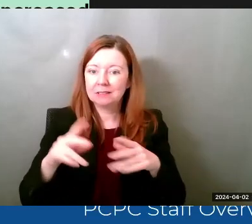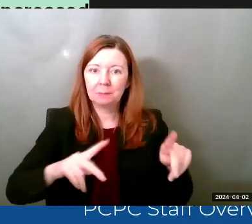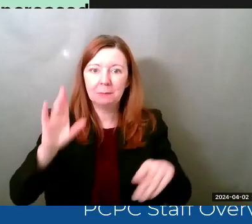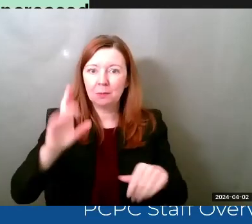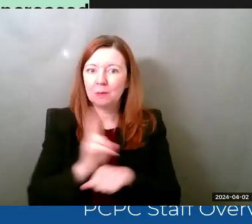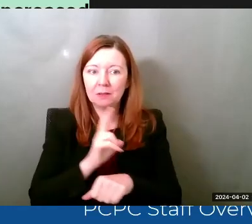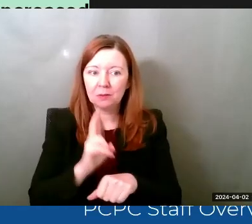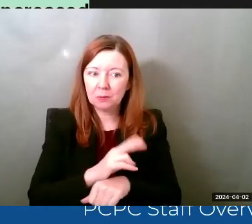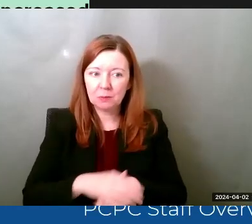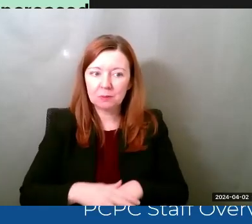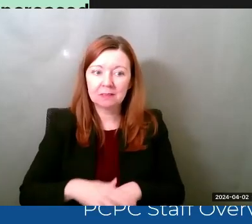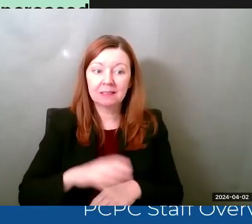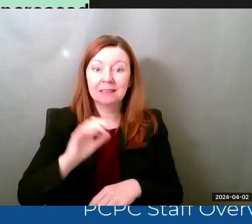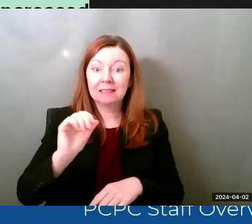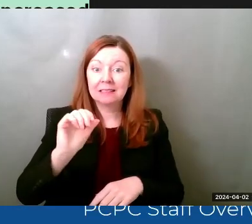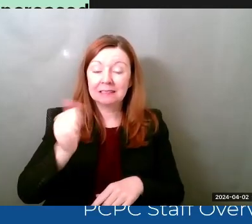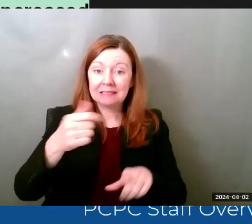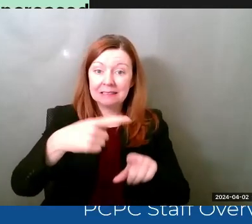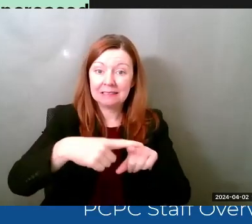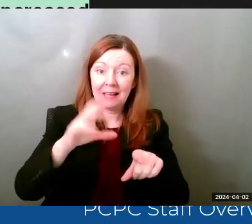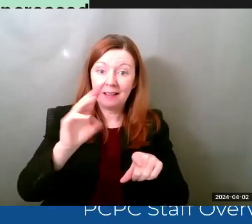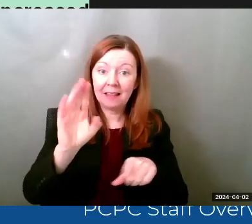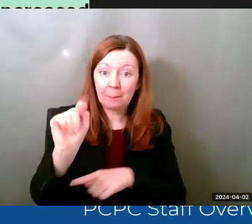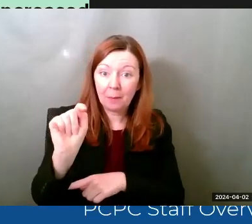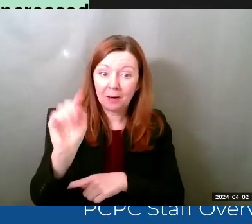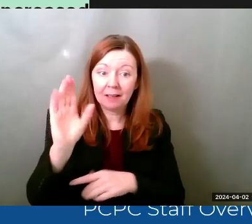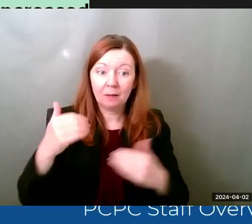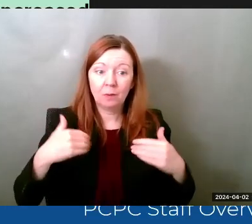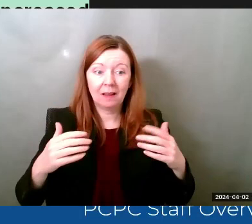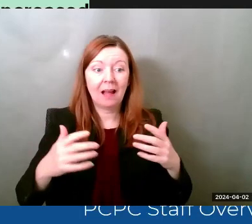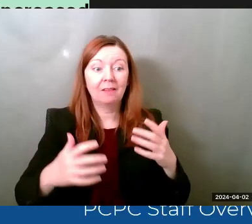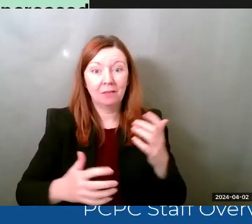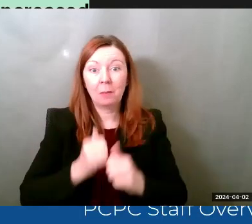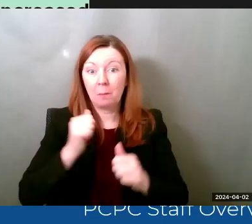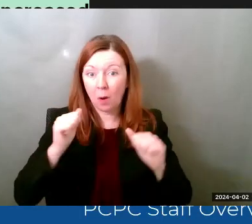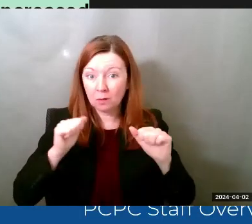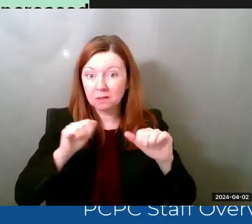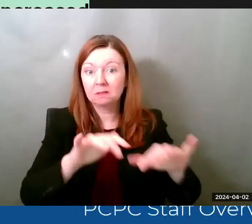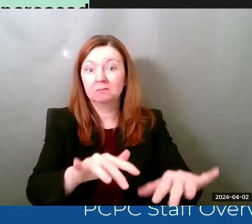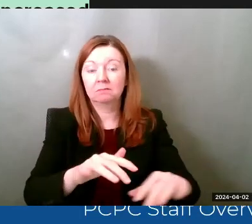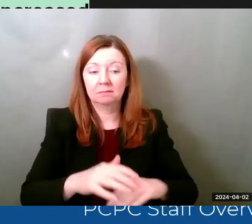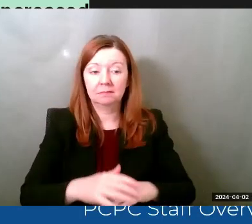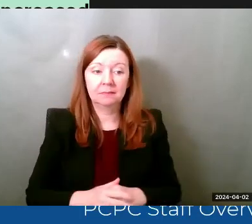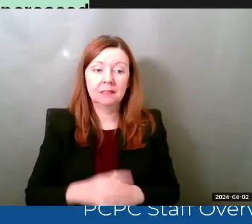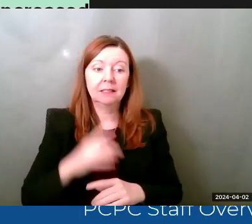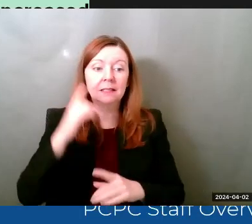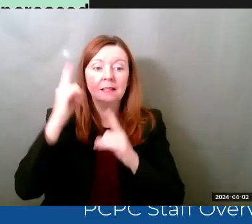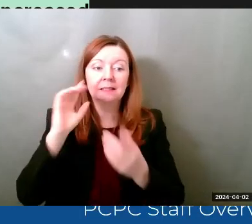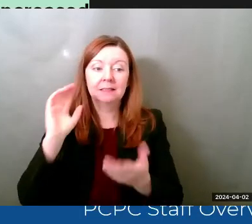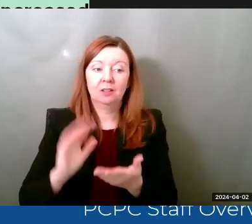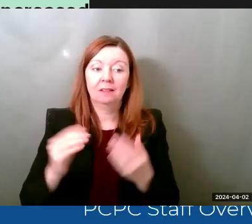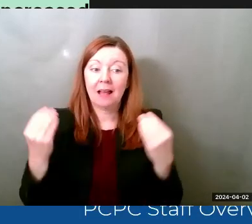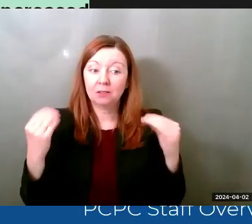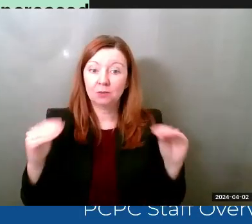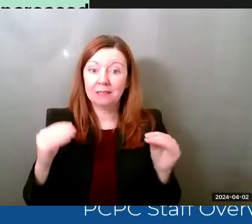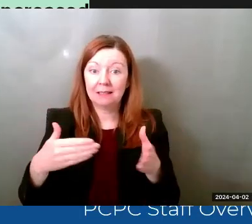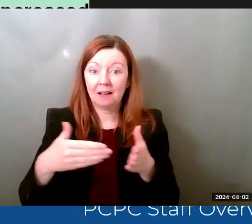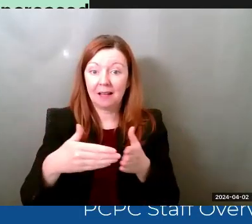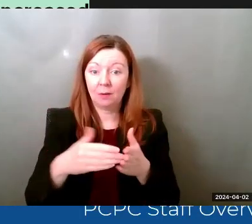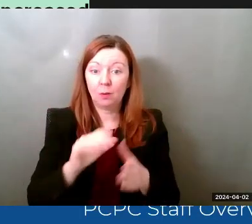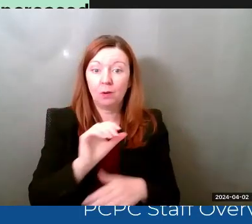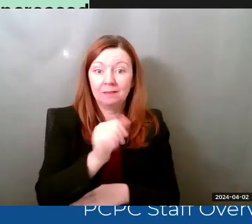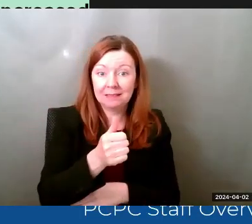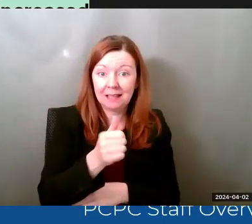use. 10th and Market is likely to have the greatest pedestrian flow. Consider less retail at the corner of 10th